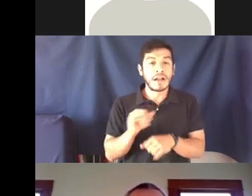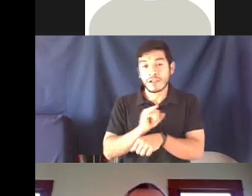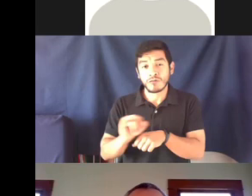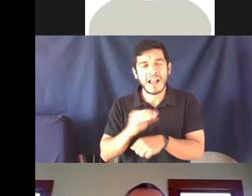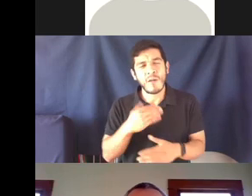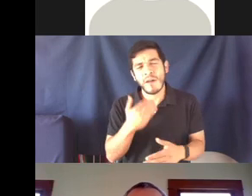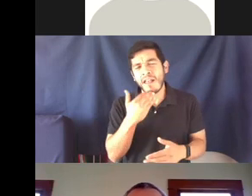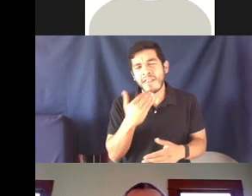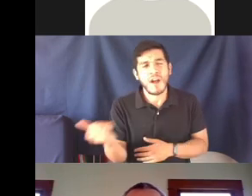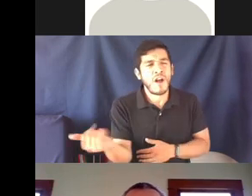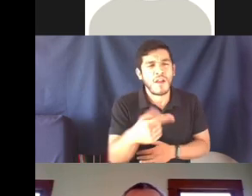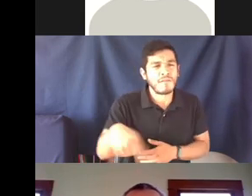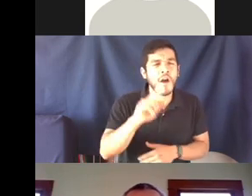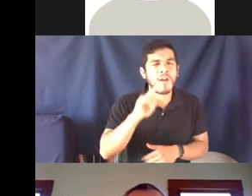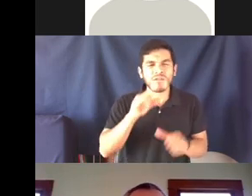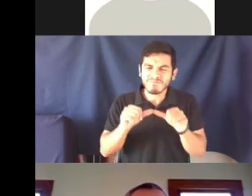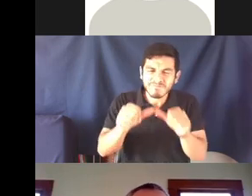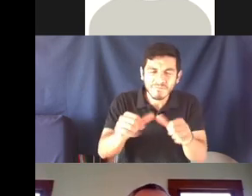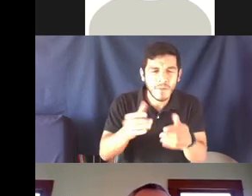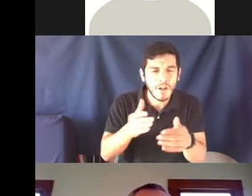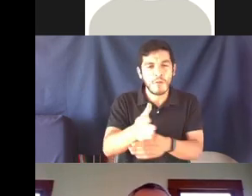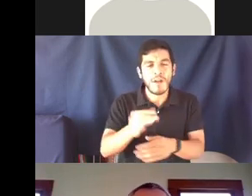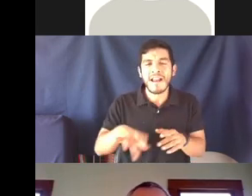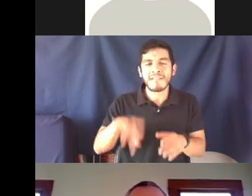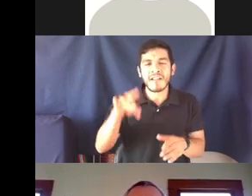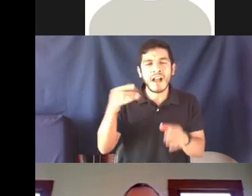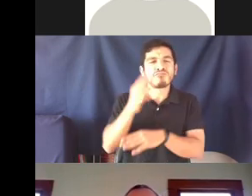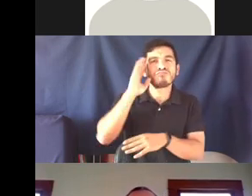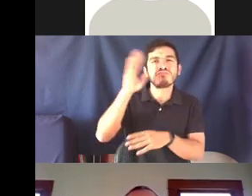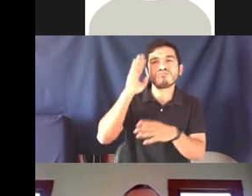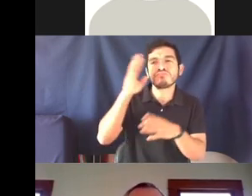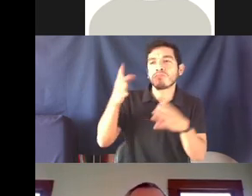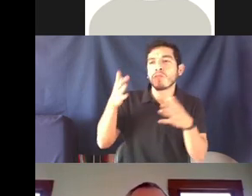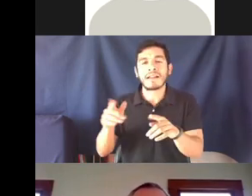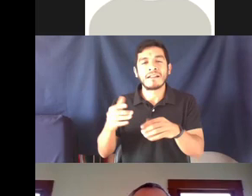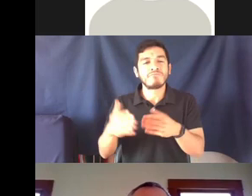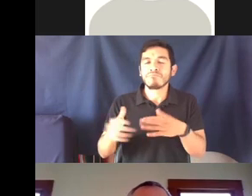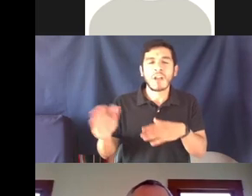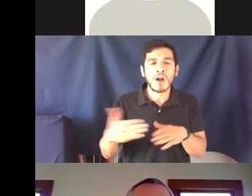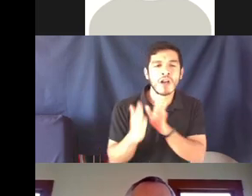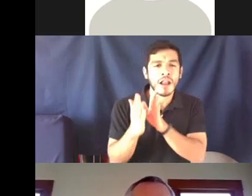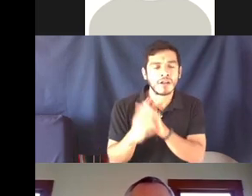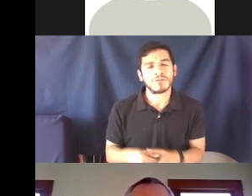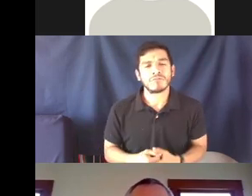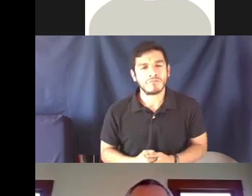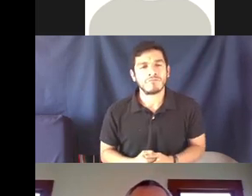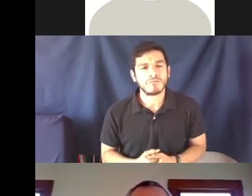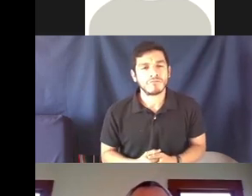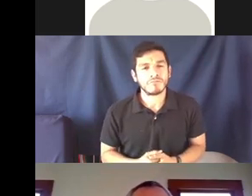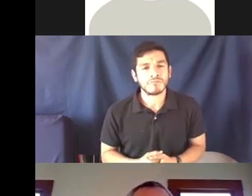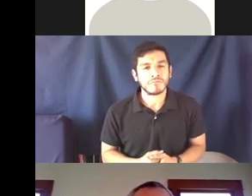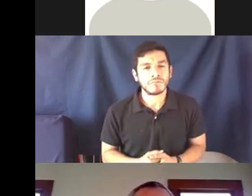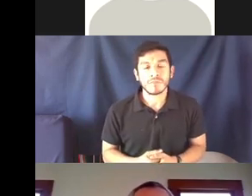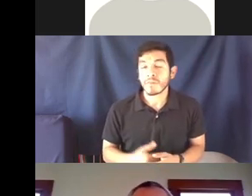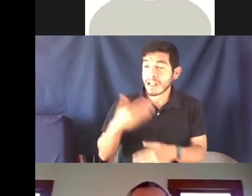ways to do your work in spite of all these challenges. You can go to the next slide. I just wanted to highlight a